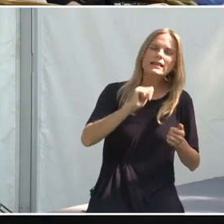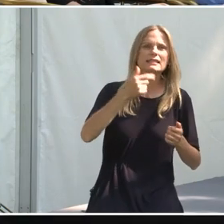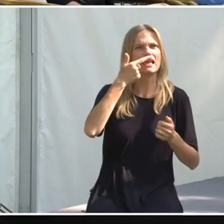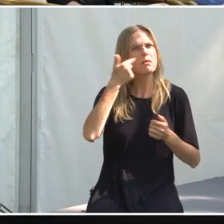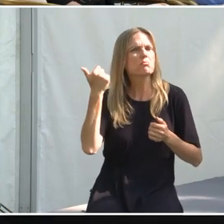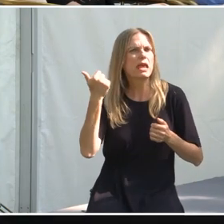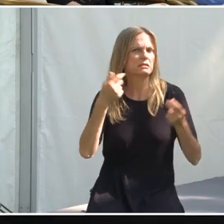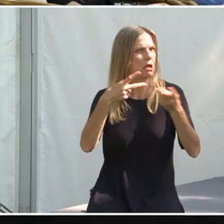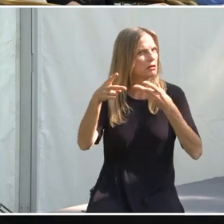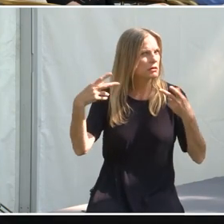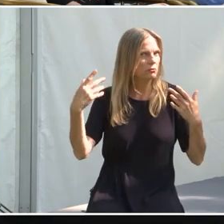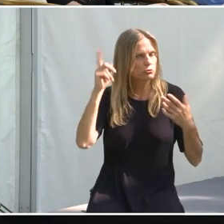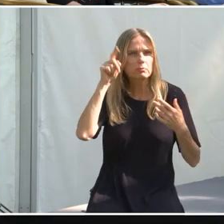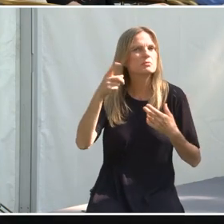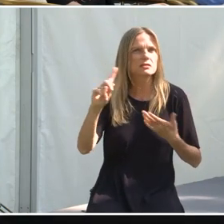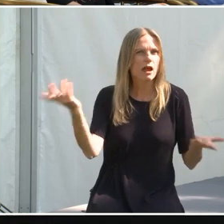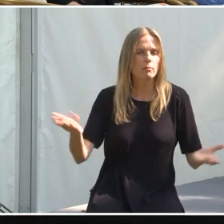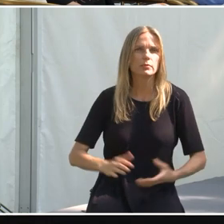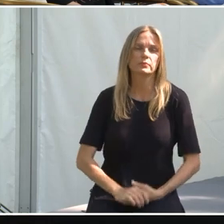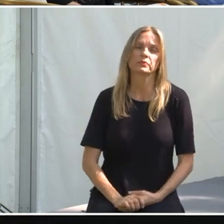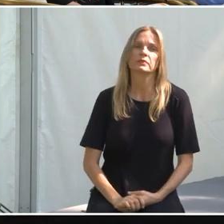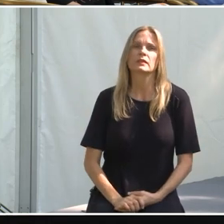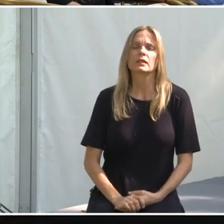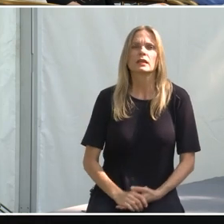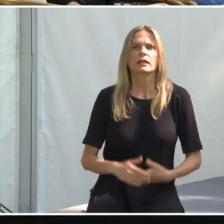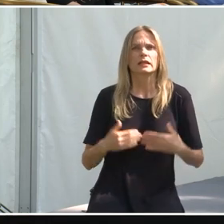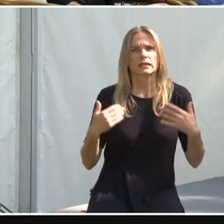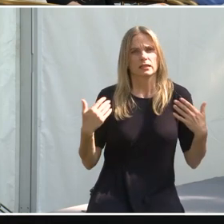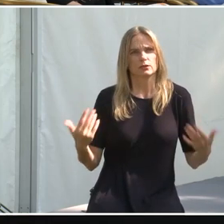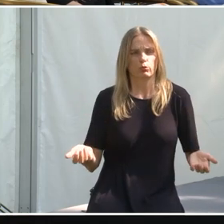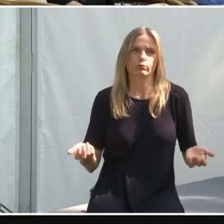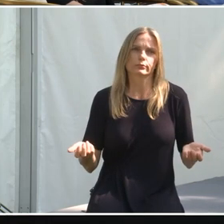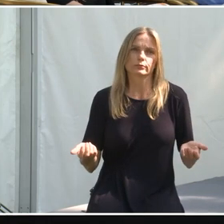So, on that side, of course, as in most